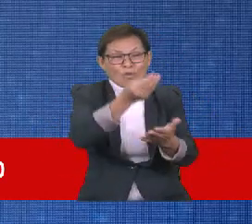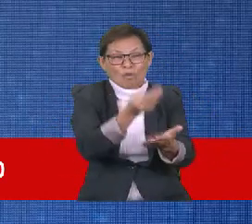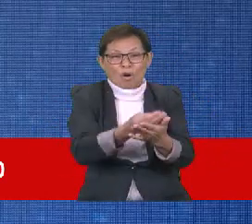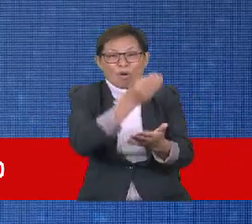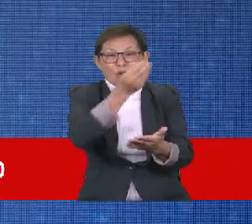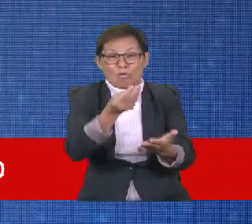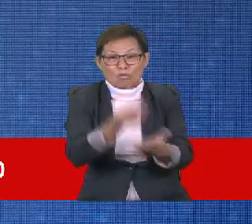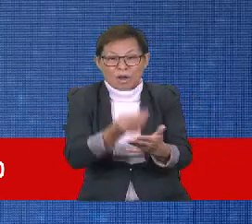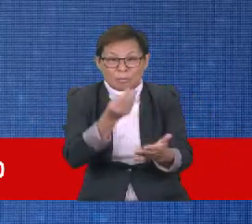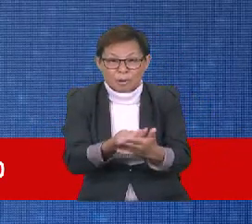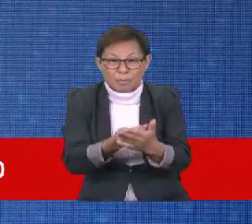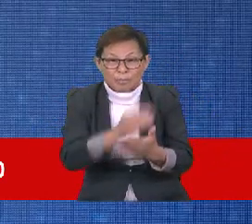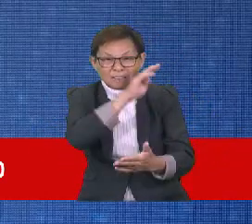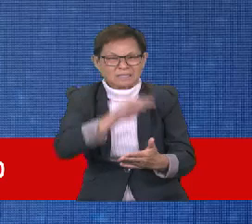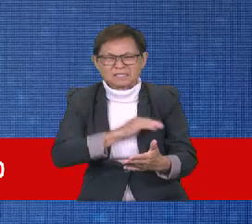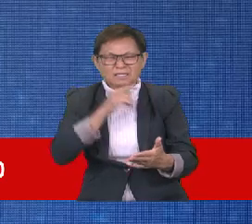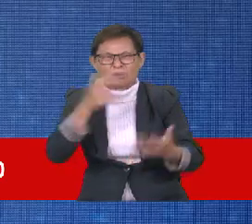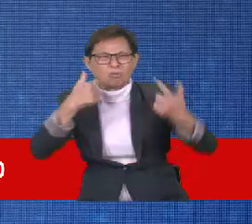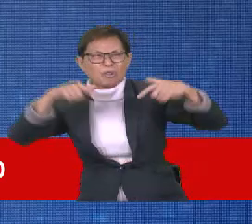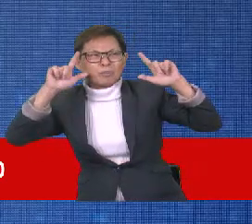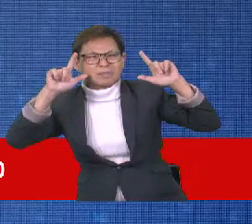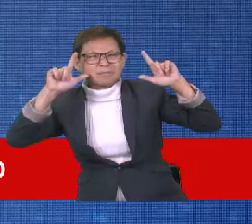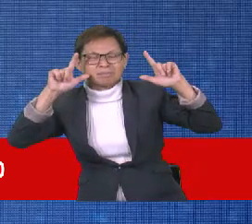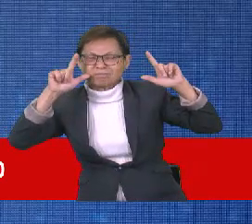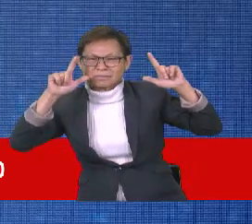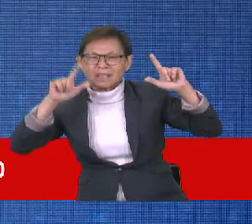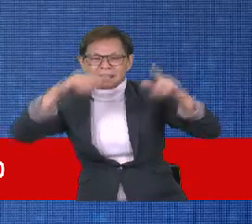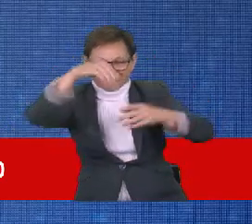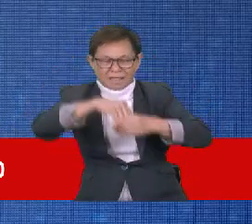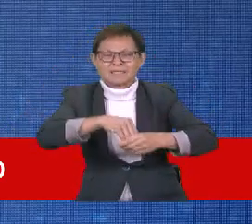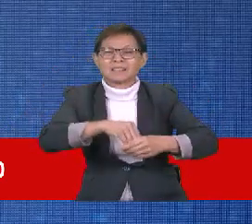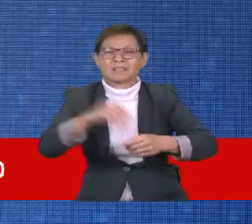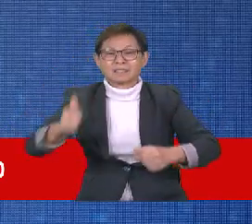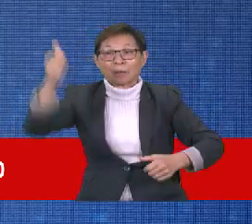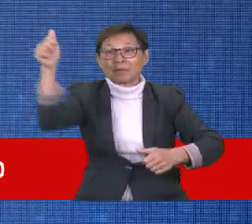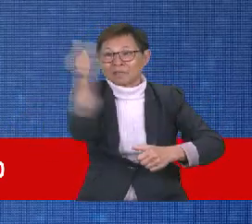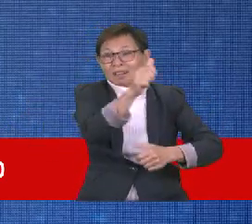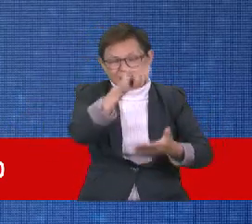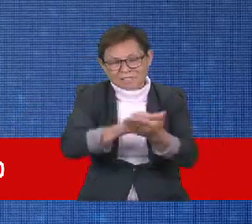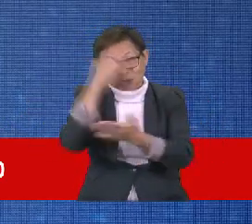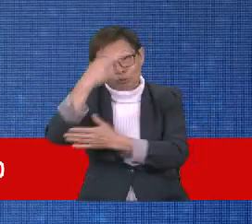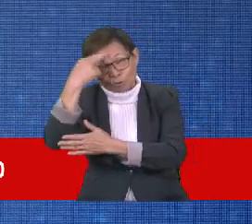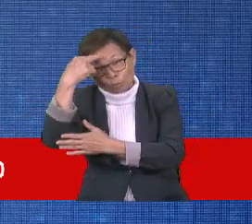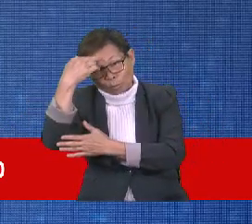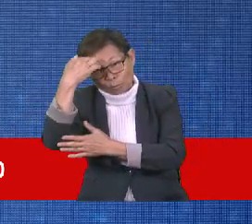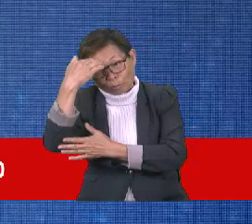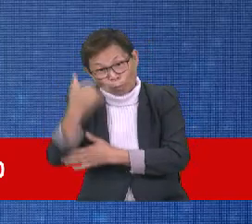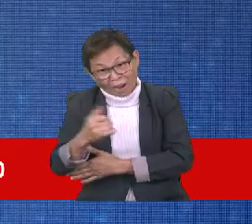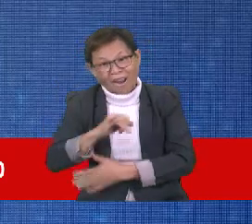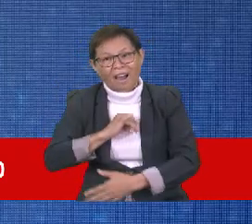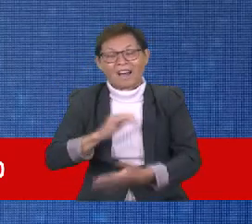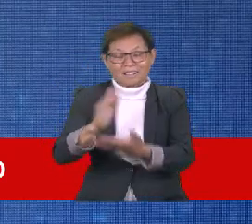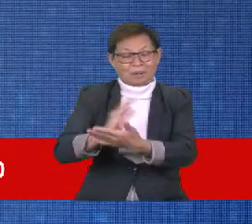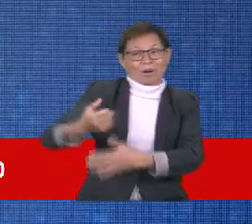most unpopular in the cabinet. That's the reason why temporarily I'm